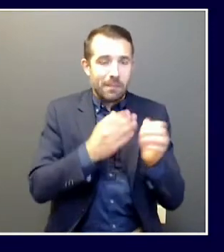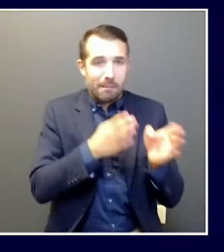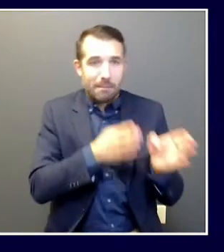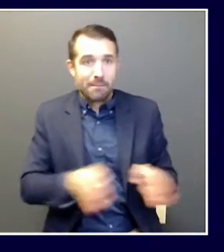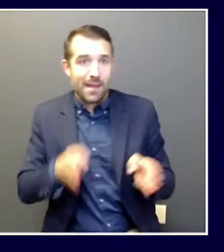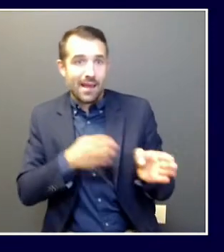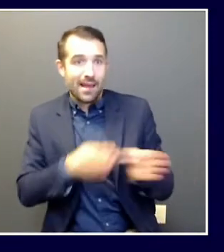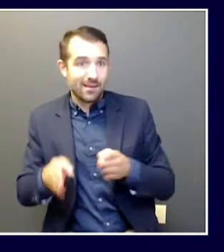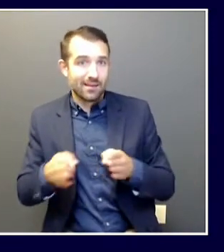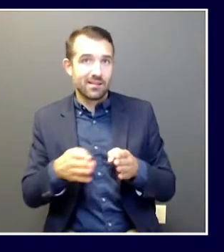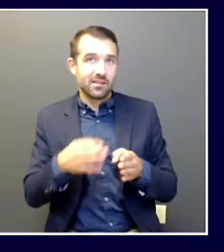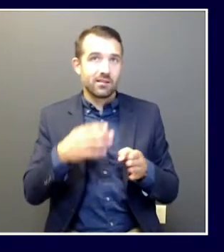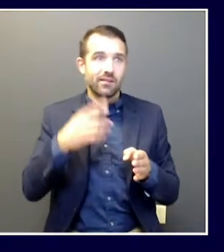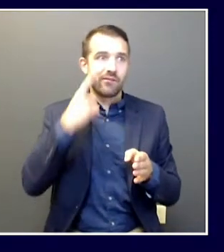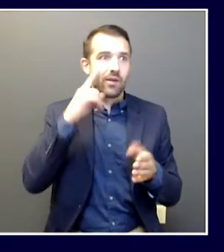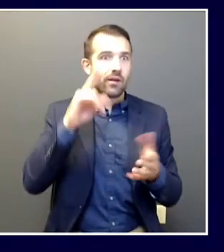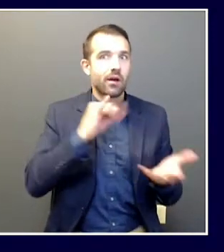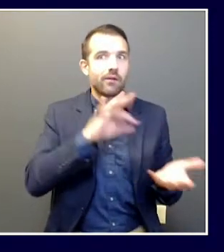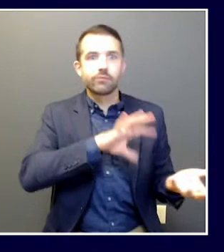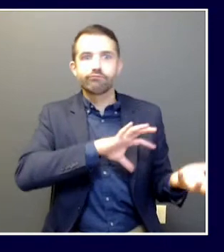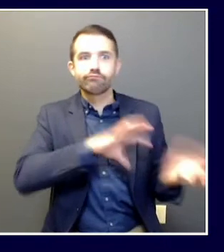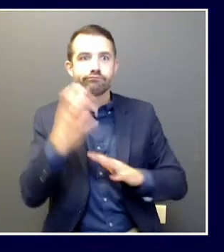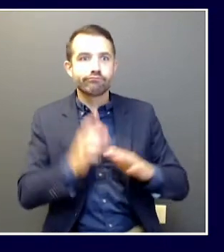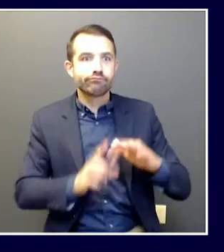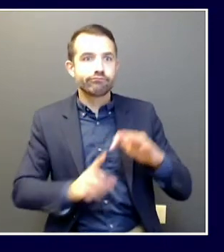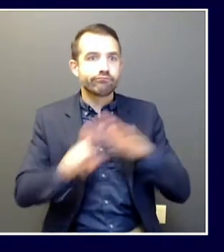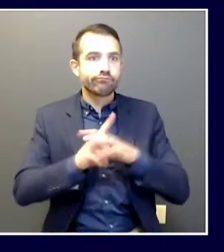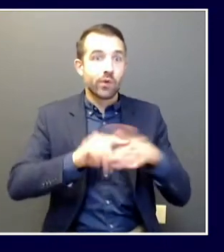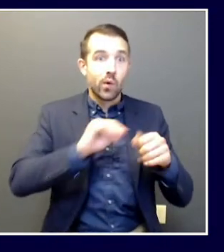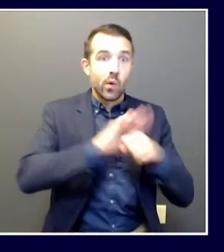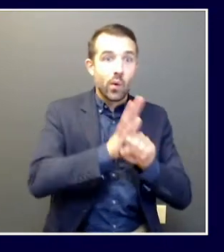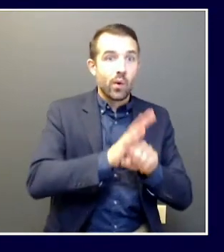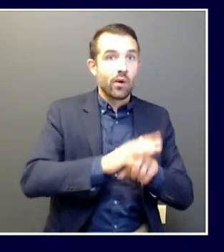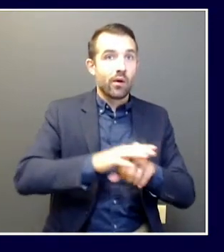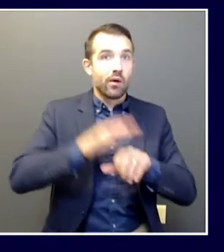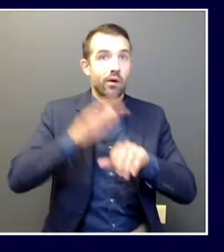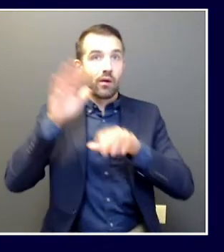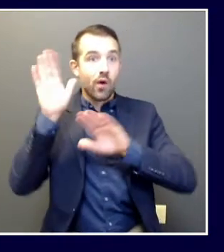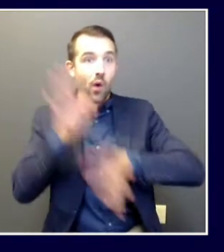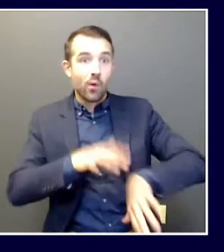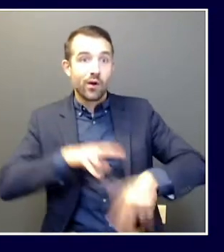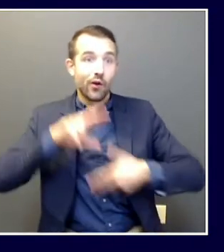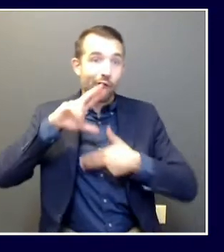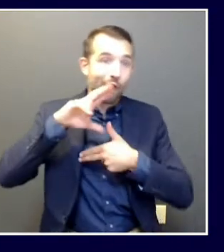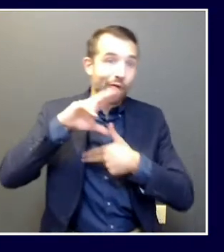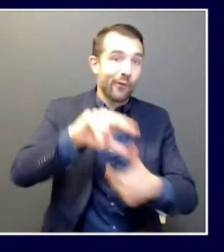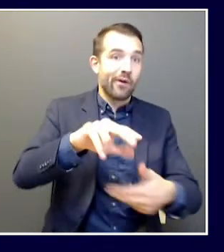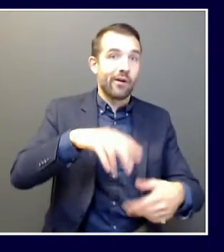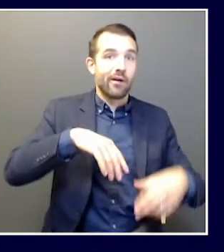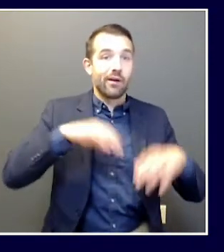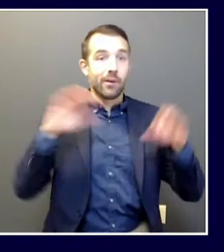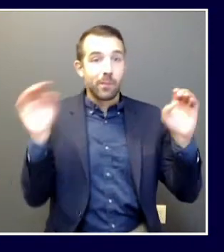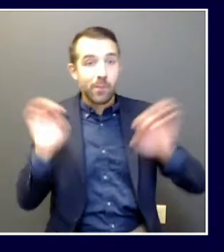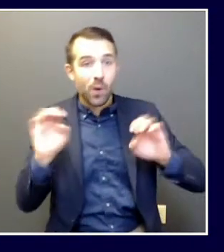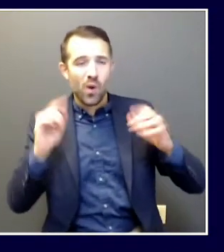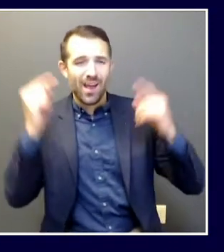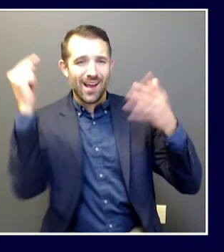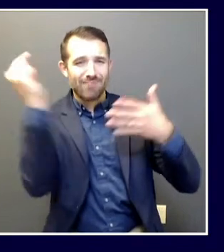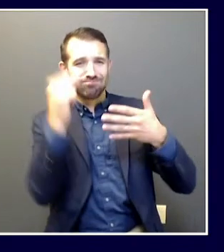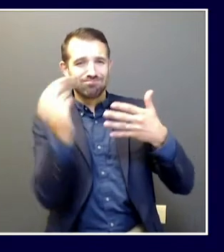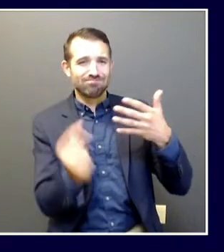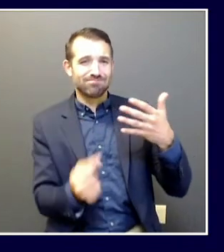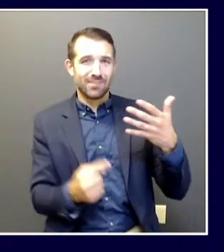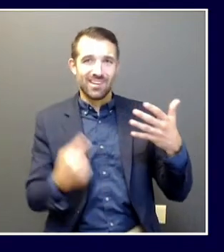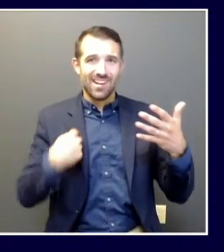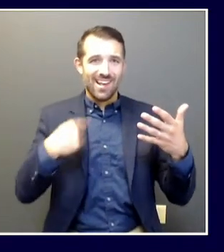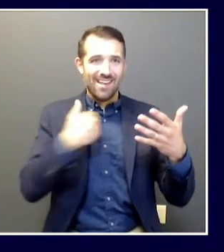or other types of emergencies. So they are used to planning for the short run and the long run. We feel confident, as does the Maine